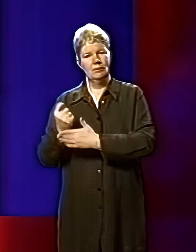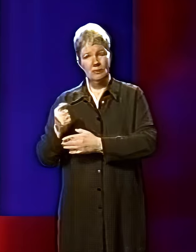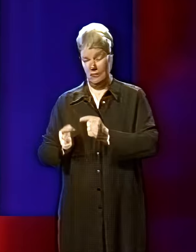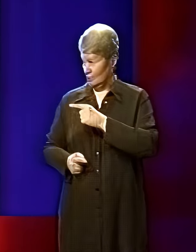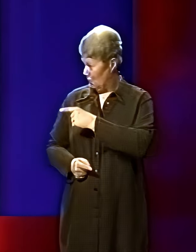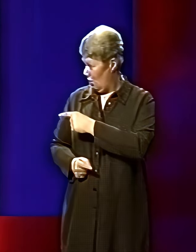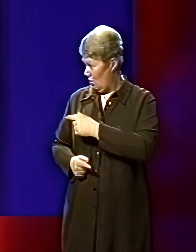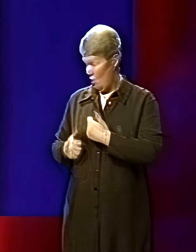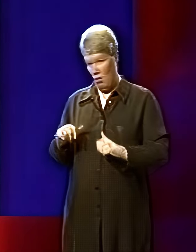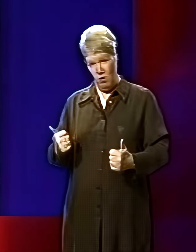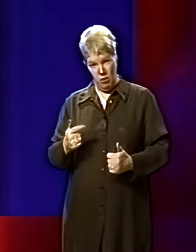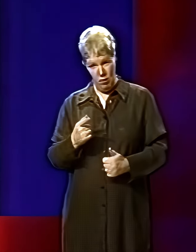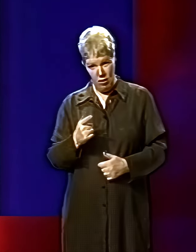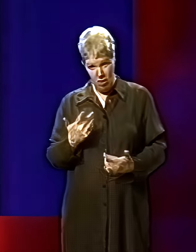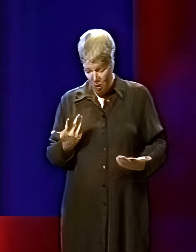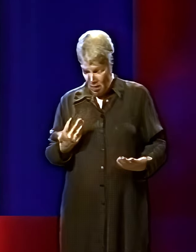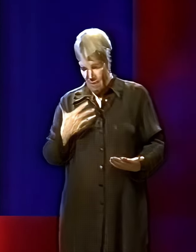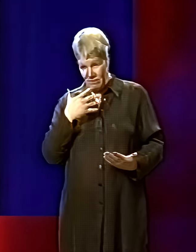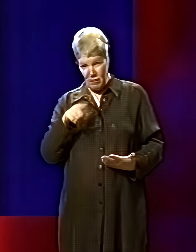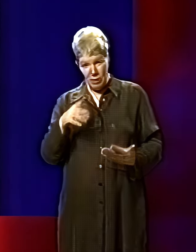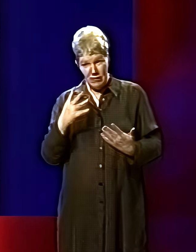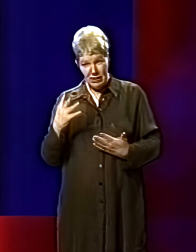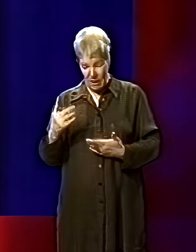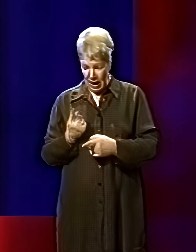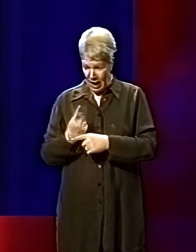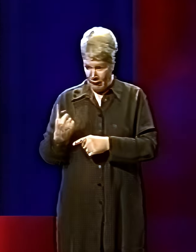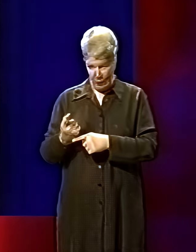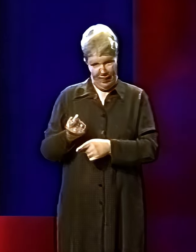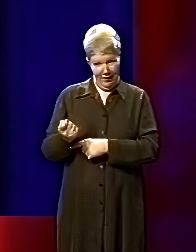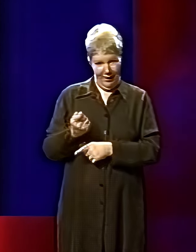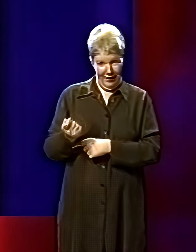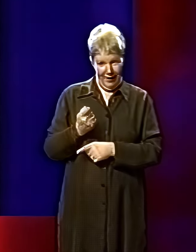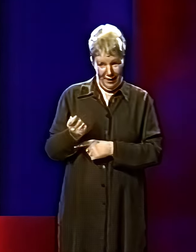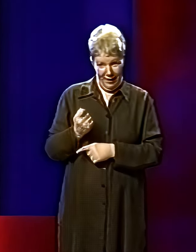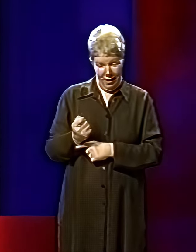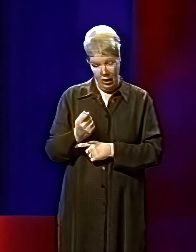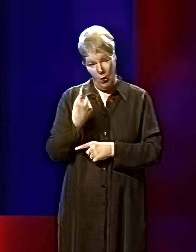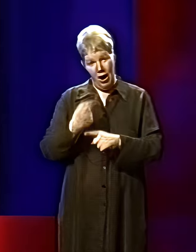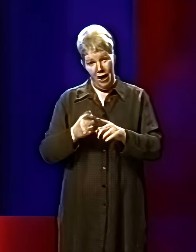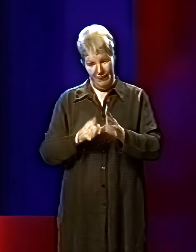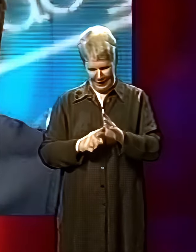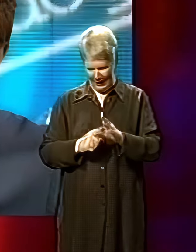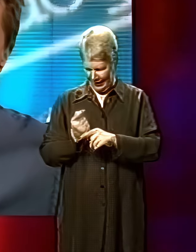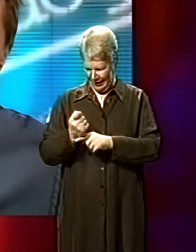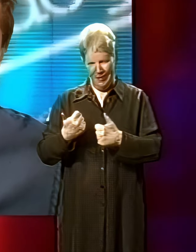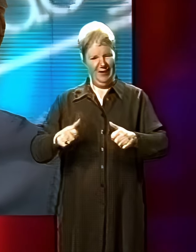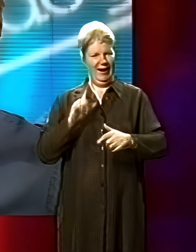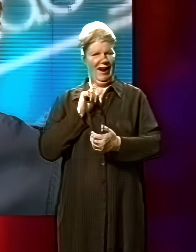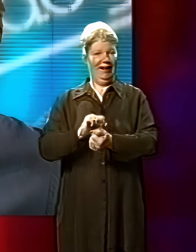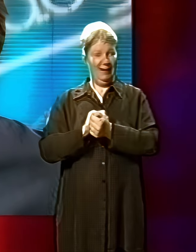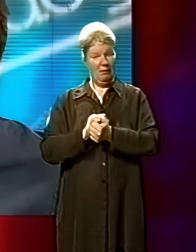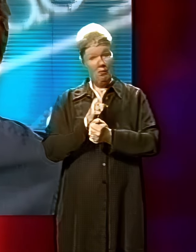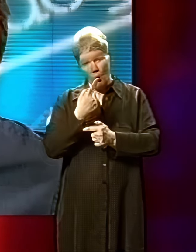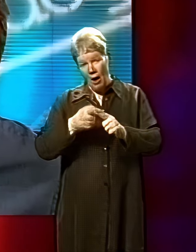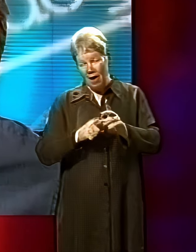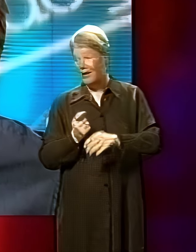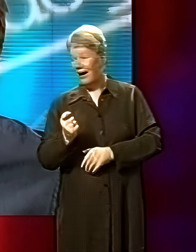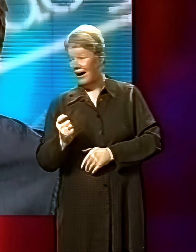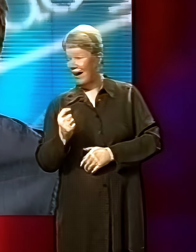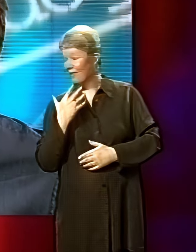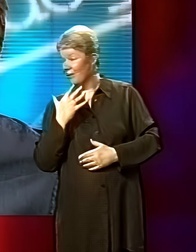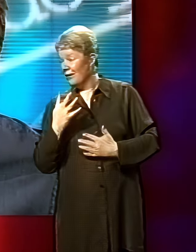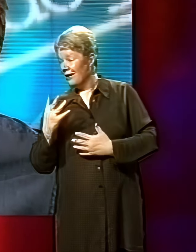PlayStation, advertised for only £5.99 a week. Pay that for a year and a half, and it's yours to keep. By that time, of course, you've stumped